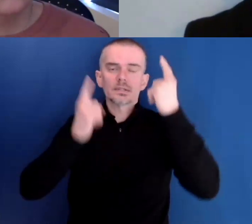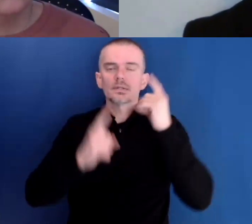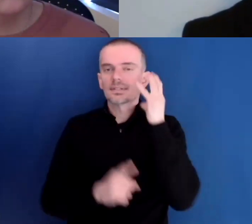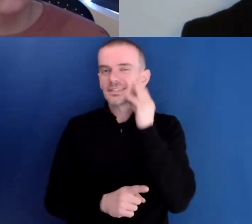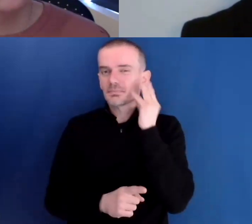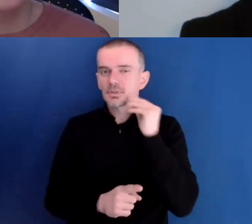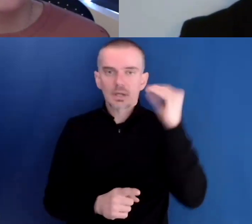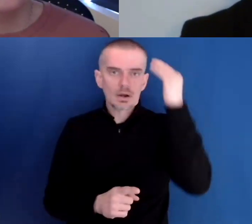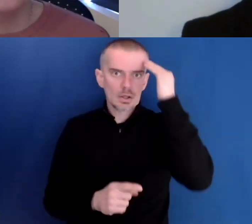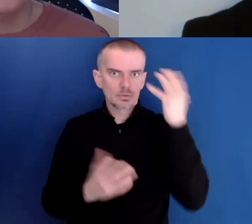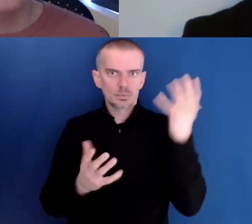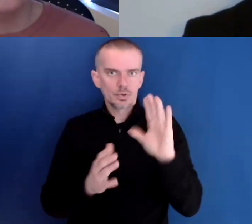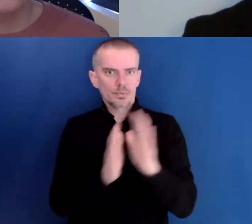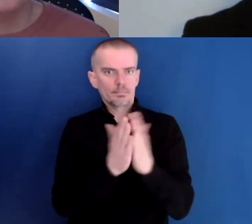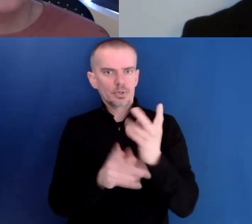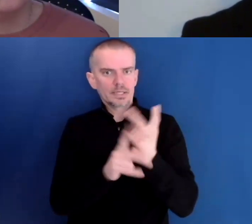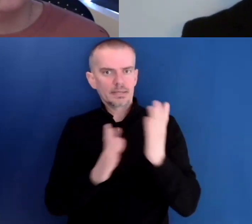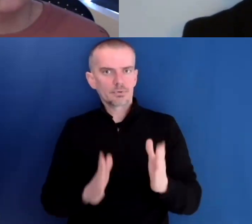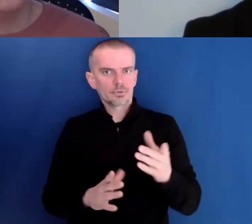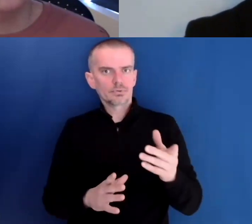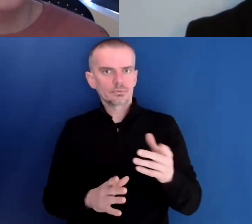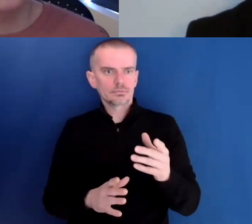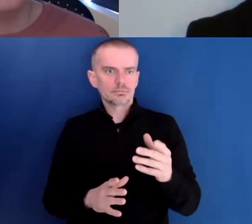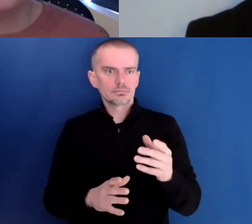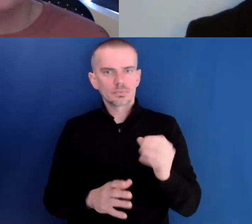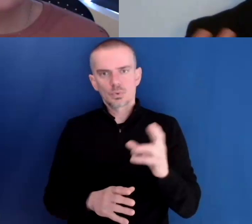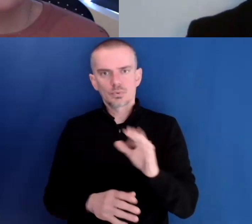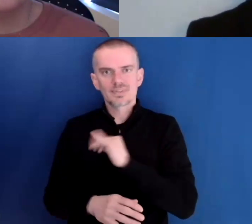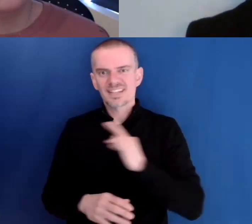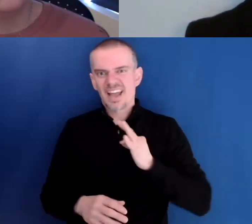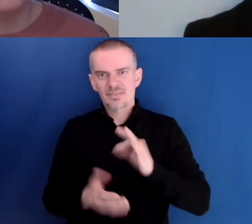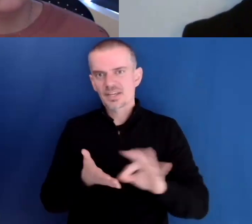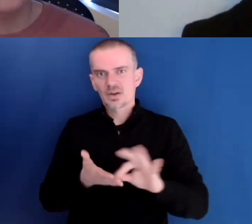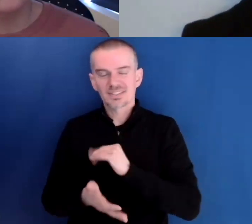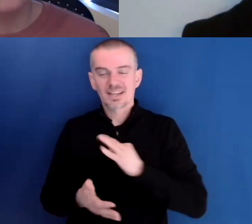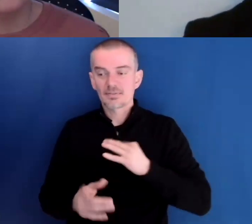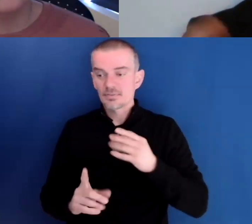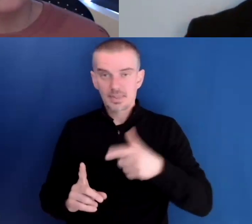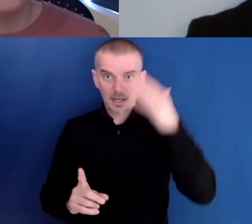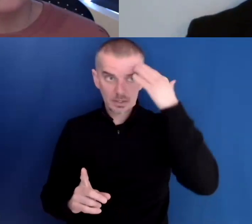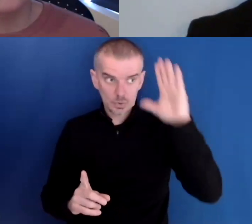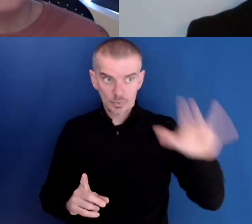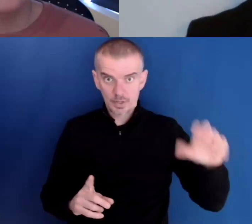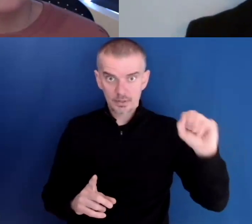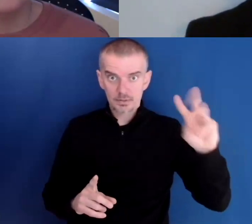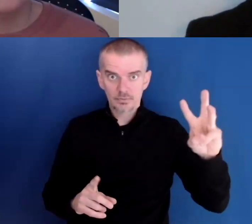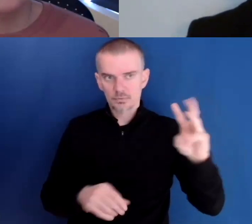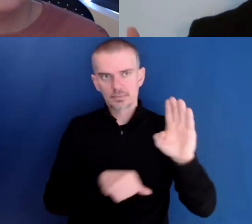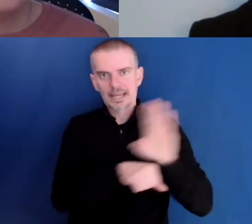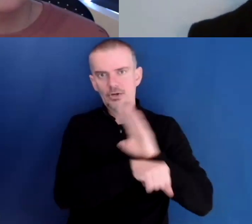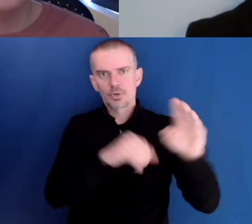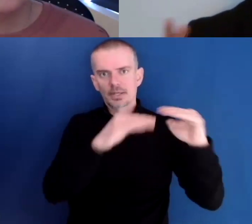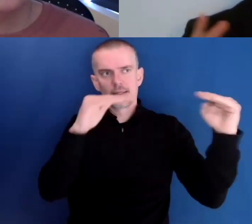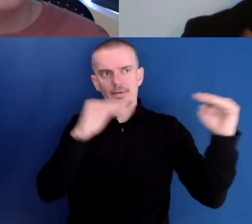and knowledge of your bookkeeping or finance staff, right? If they're not familiar with the software of enterprise level software,